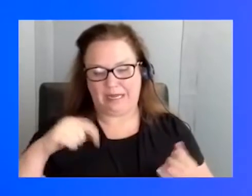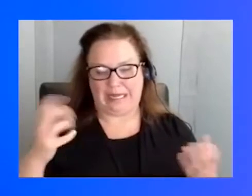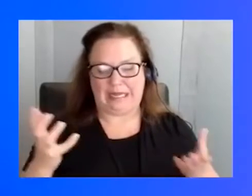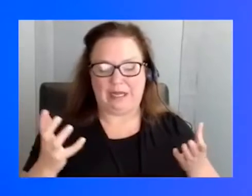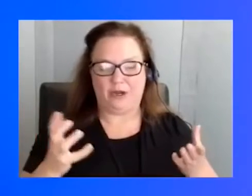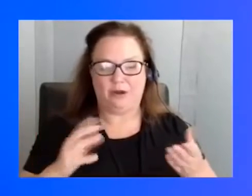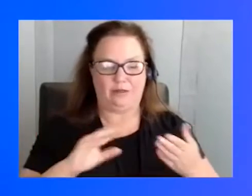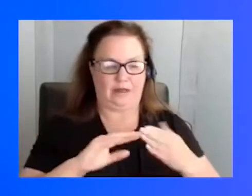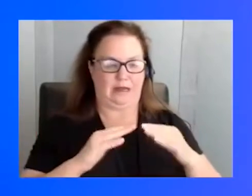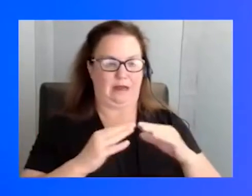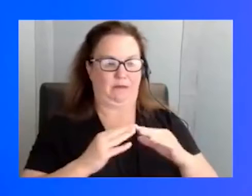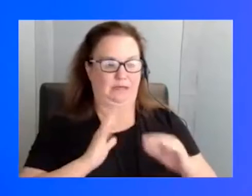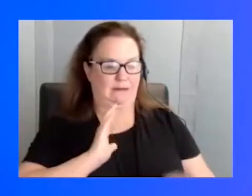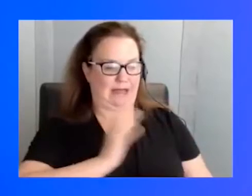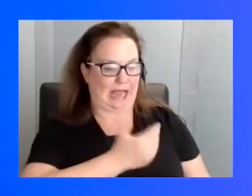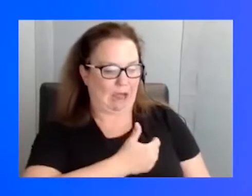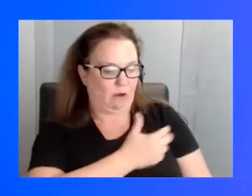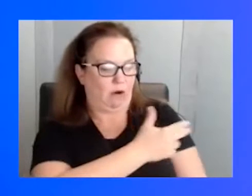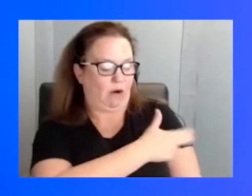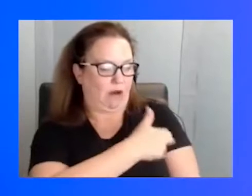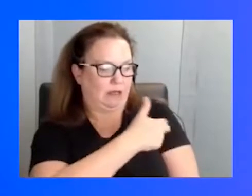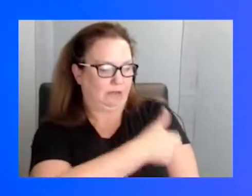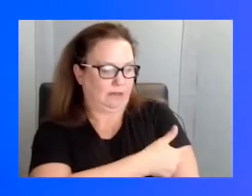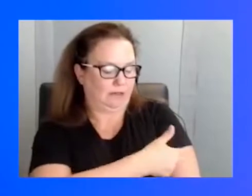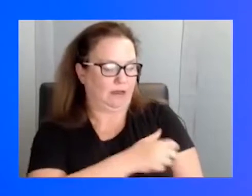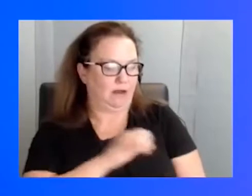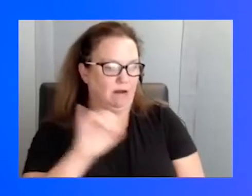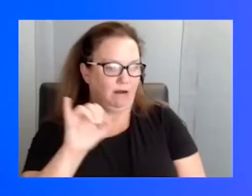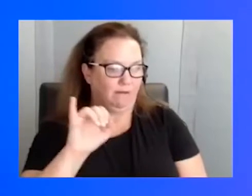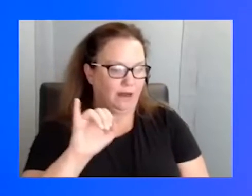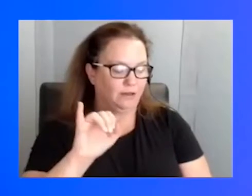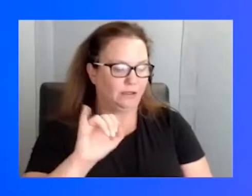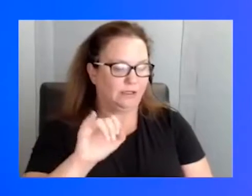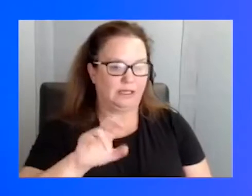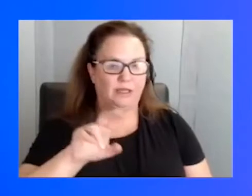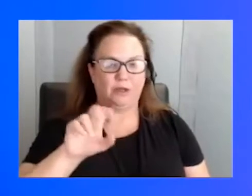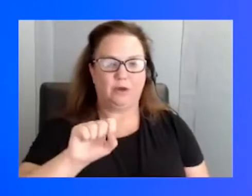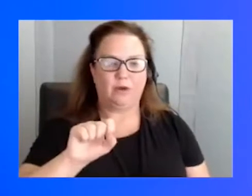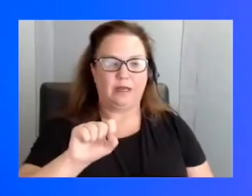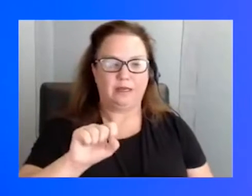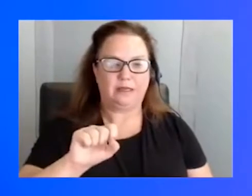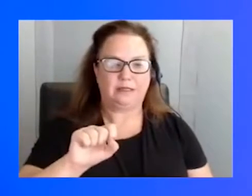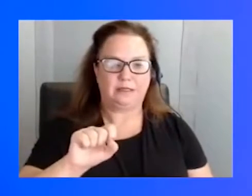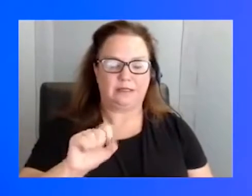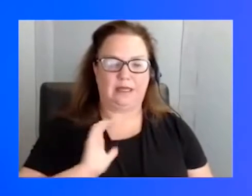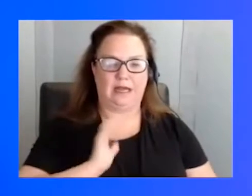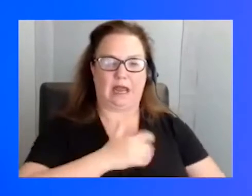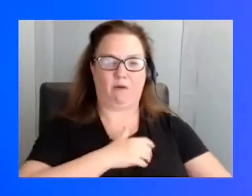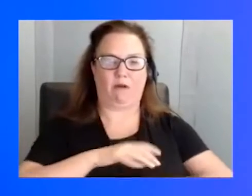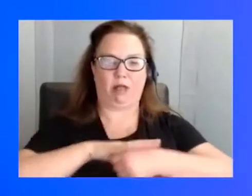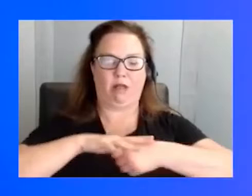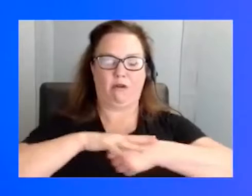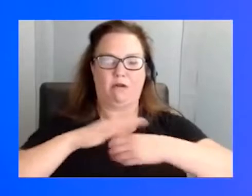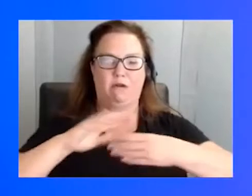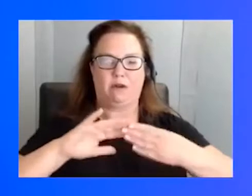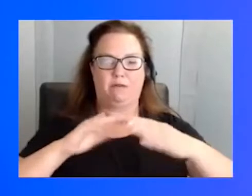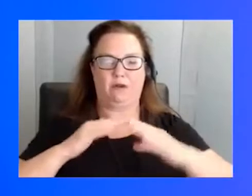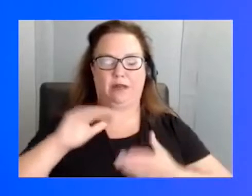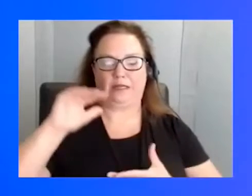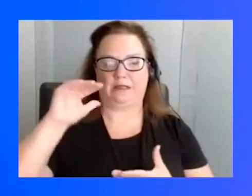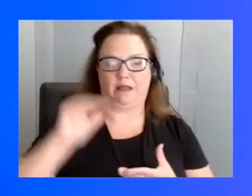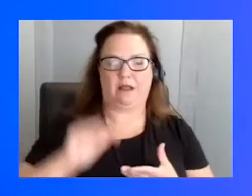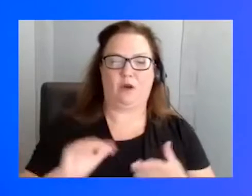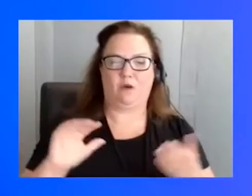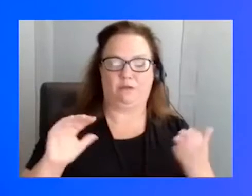of our hospitalizations and our infections in the United States, and again, in our local community, is very low compared to what it